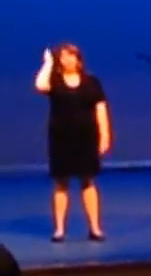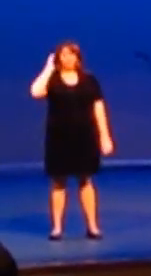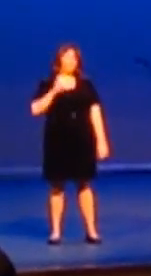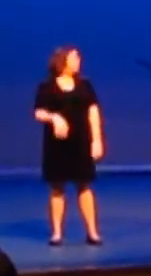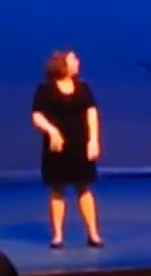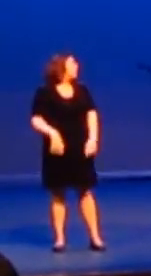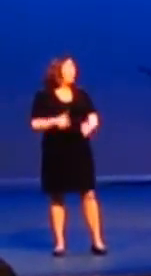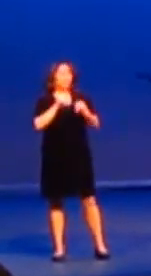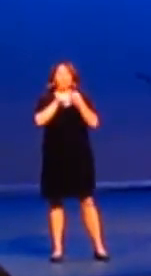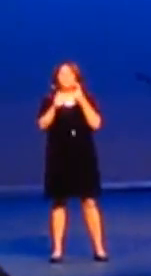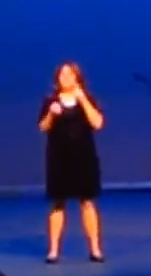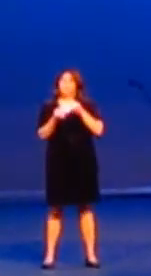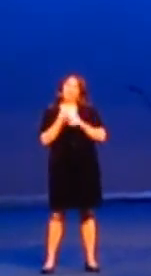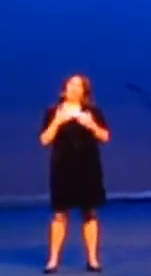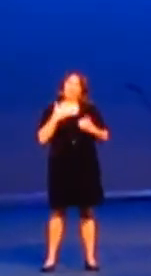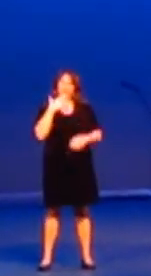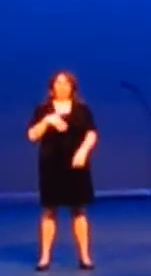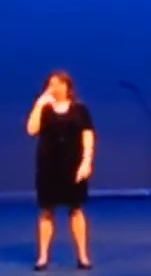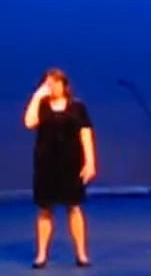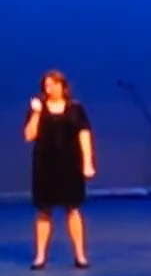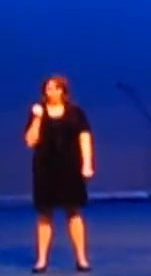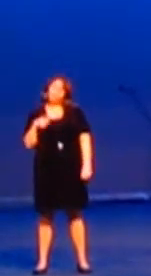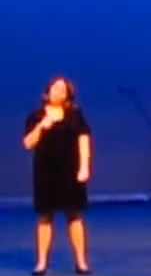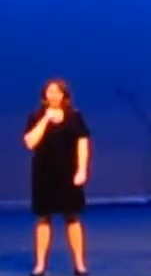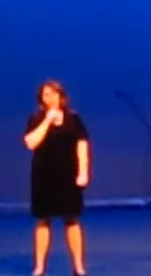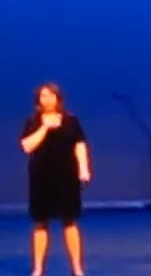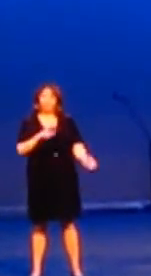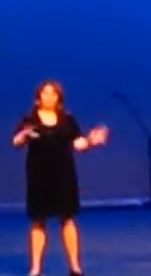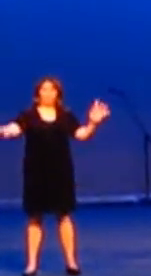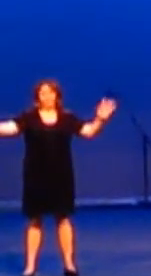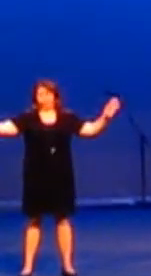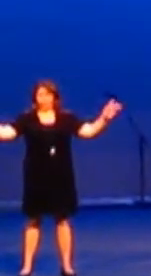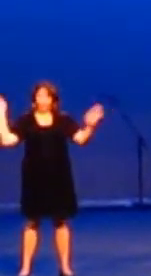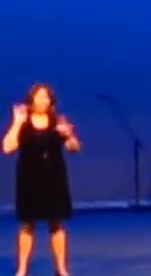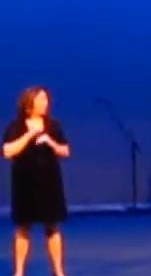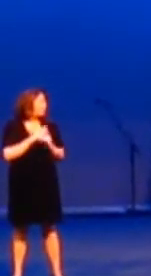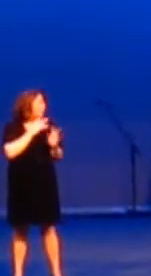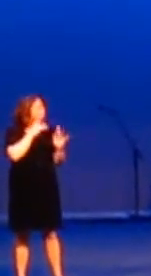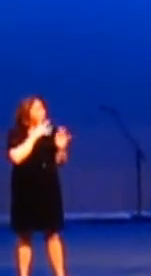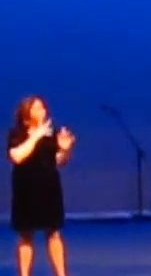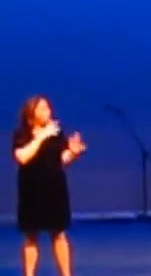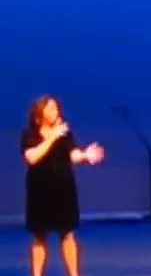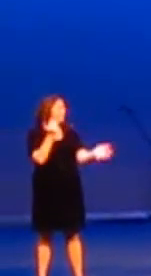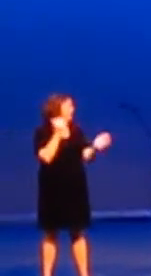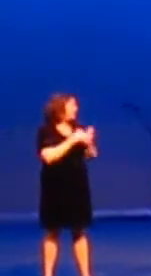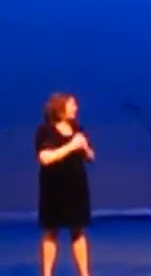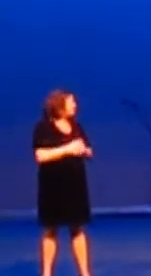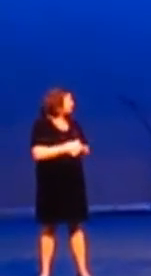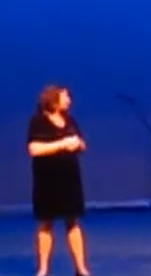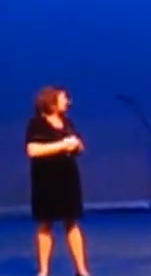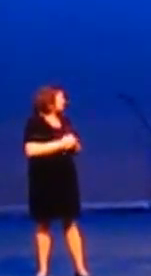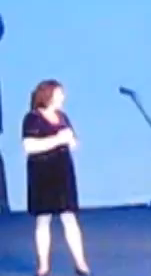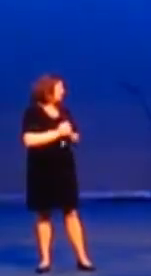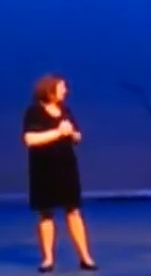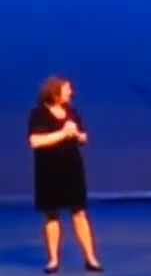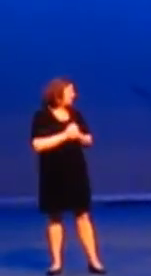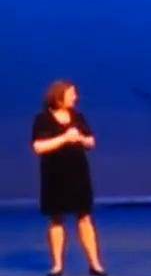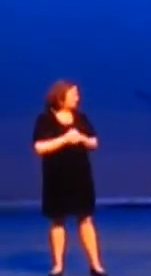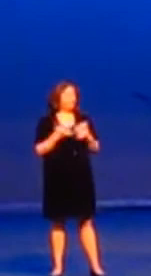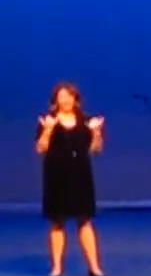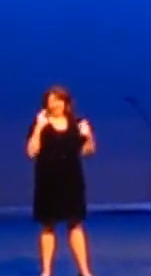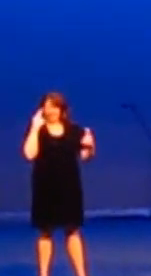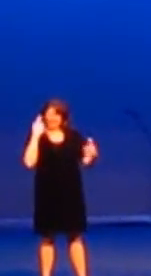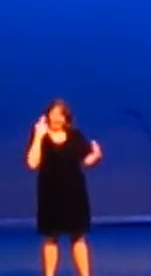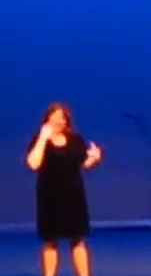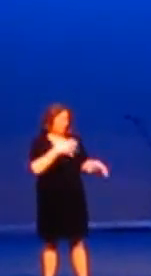Fred had a bad memory. He must have asked Willie the same question 10 times. I don't have a home, Willie said sadly. That's too bad. I went with my friend Tommy when he was from school. We go a long walk to a field on the landworks. And he